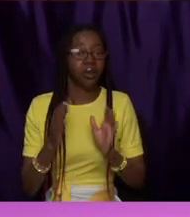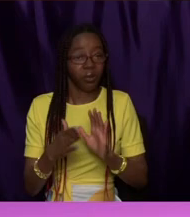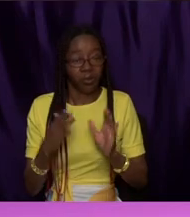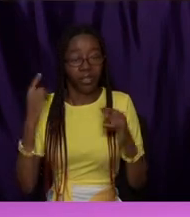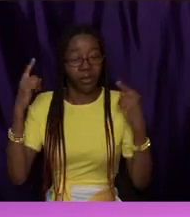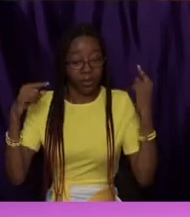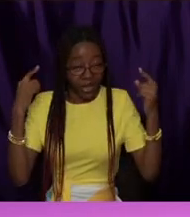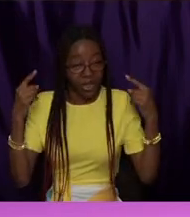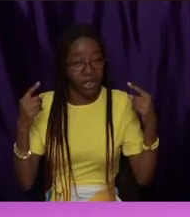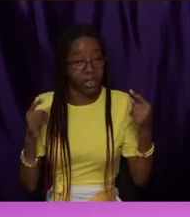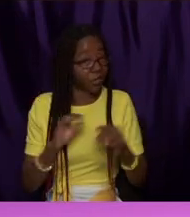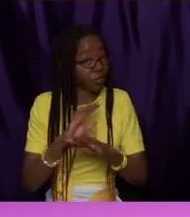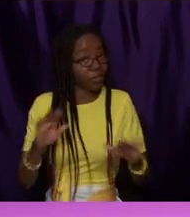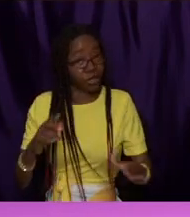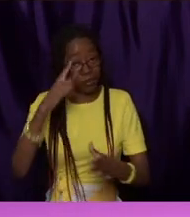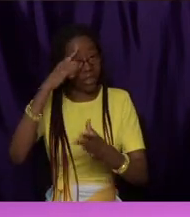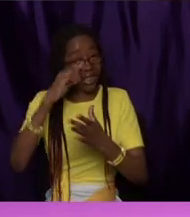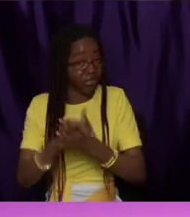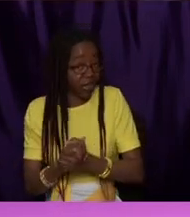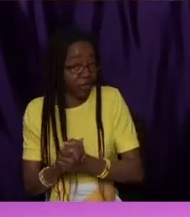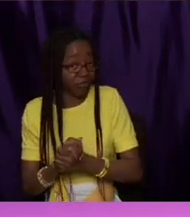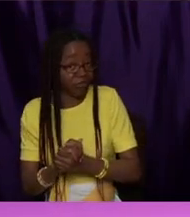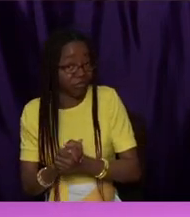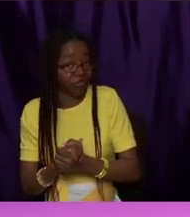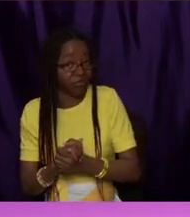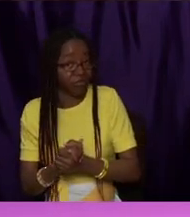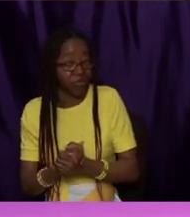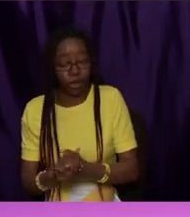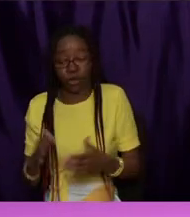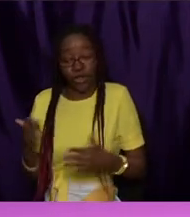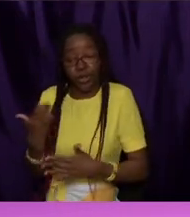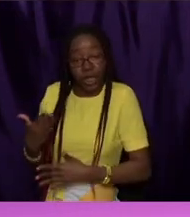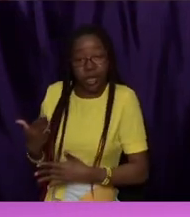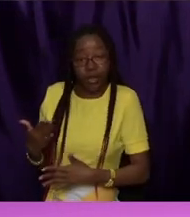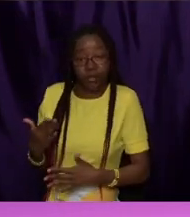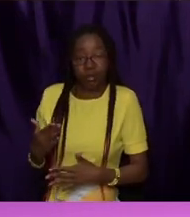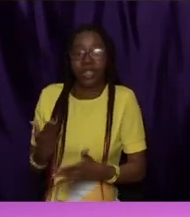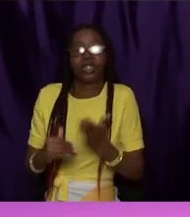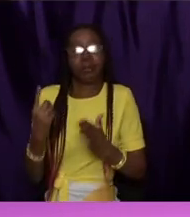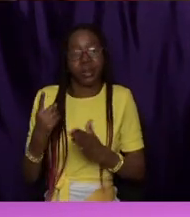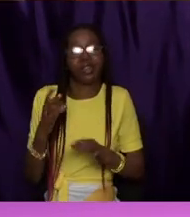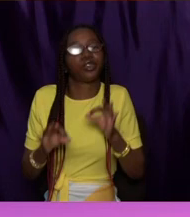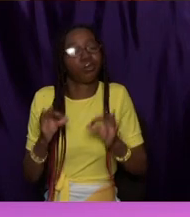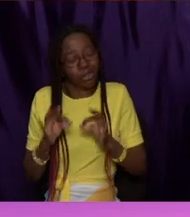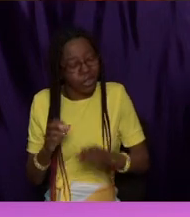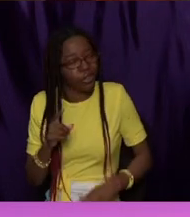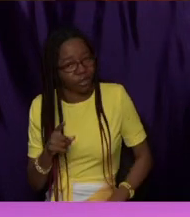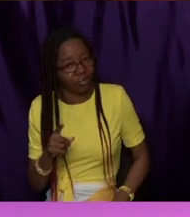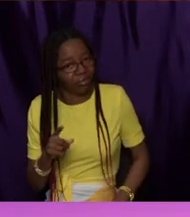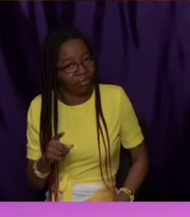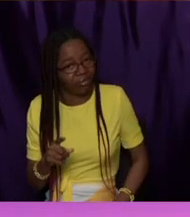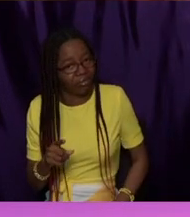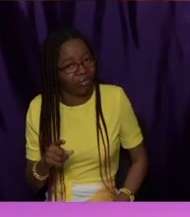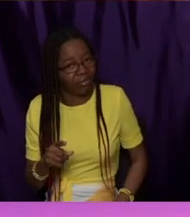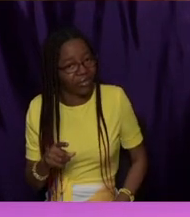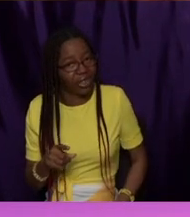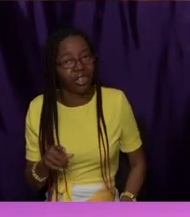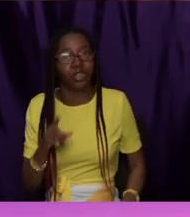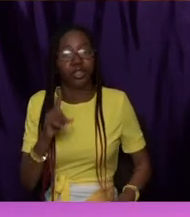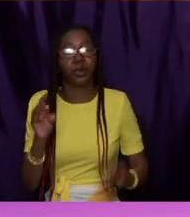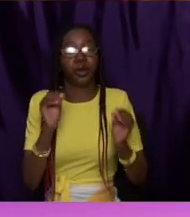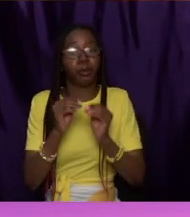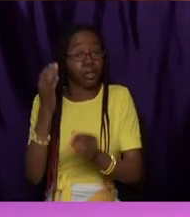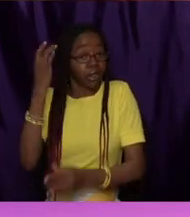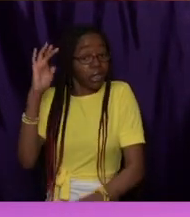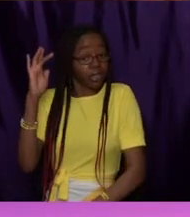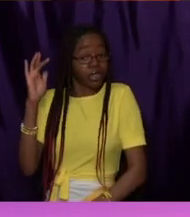either because you don't believe him or you scared somebody gonna judge you. Because you more intelligent than